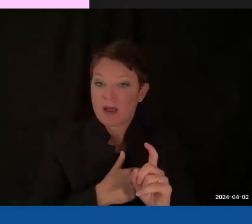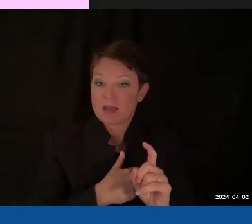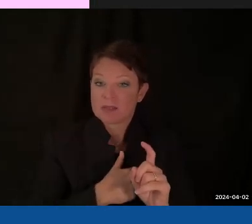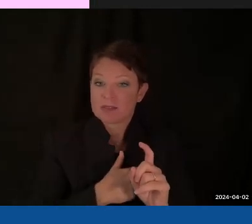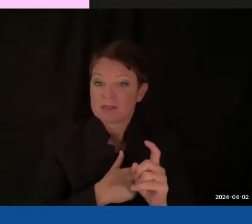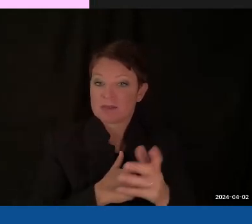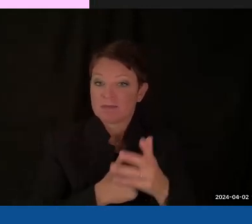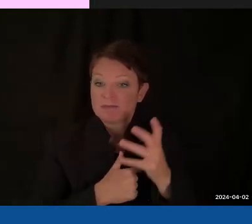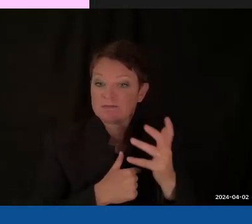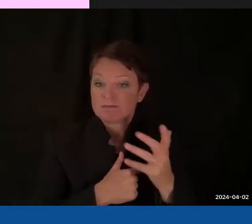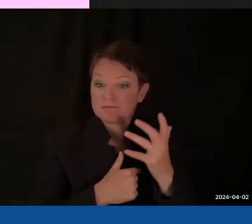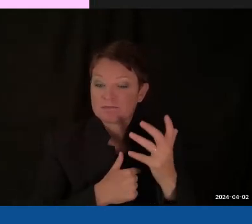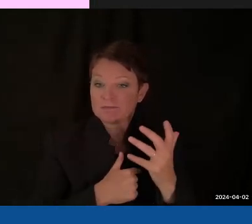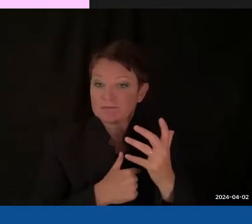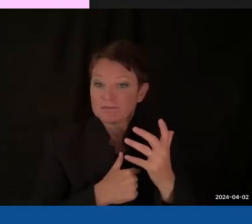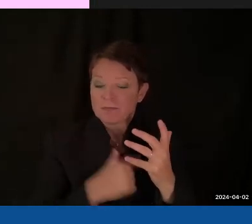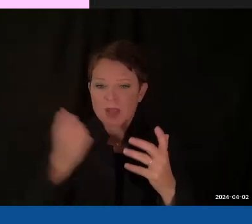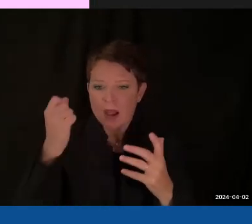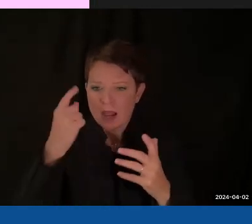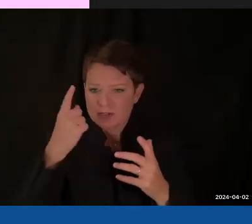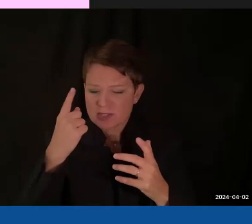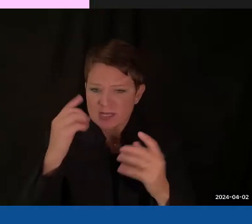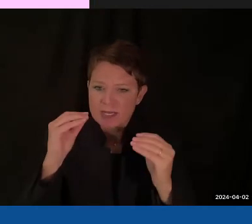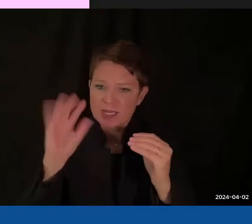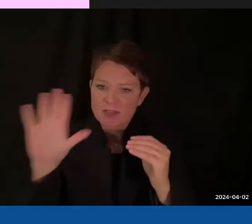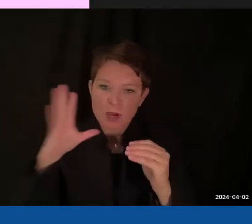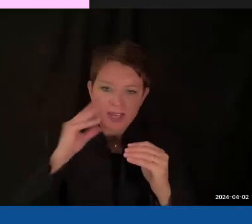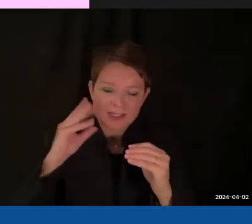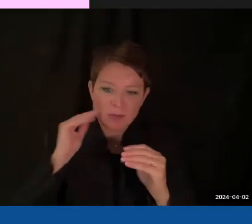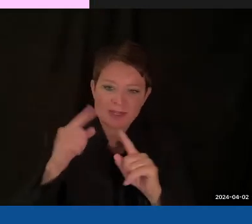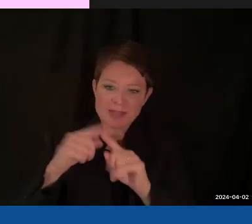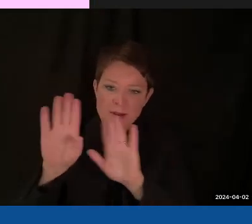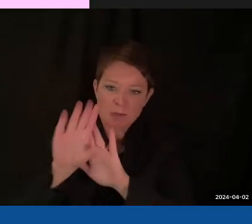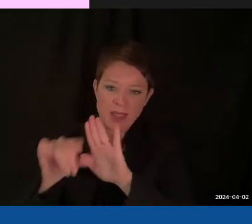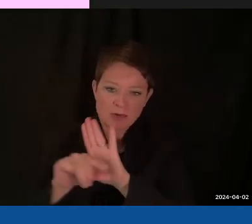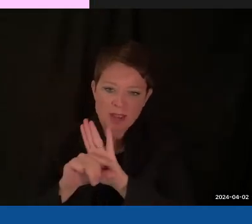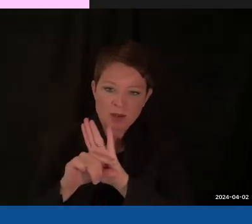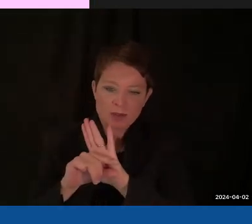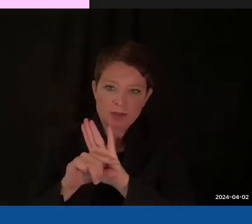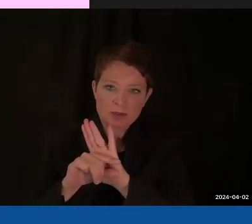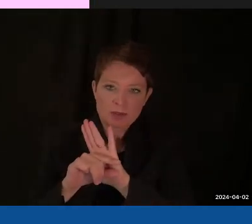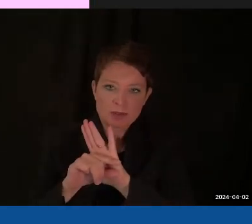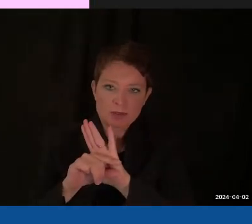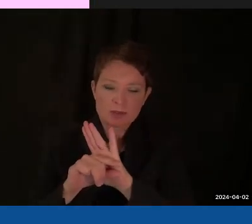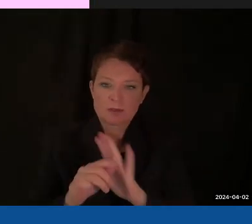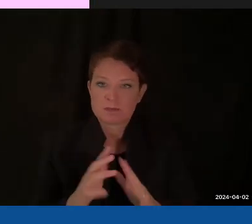some understanding of their experience and background?